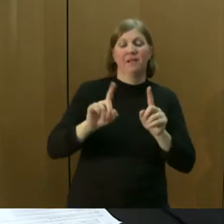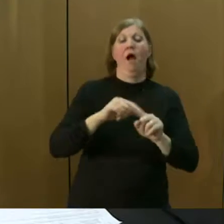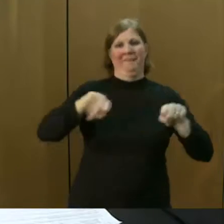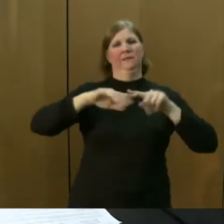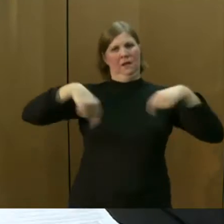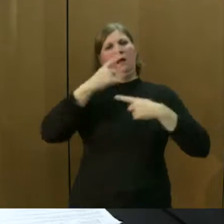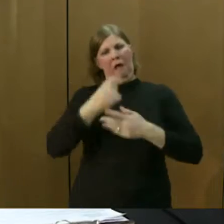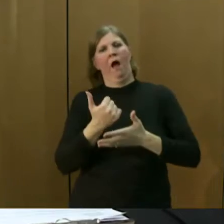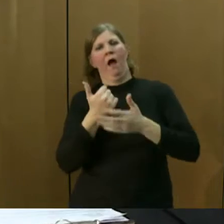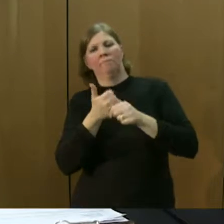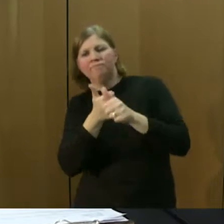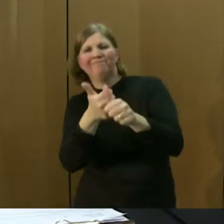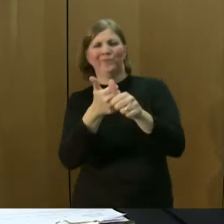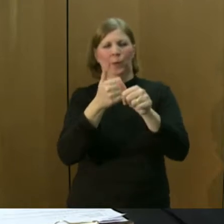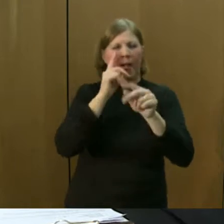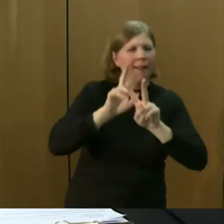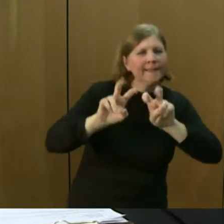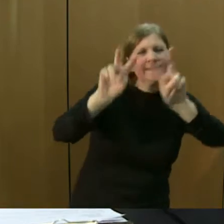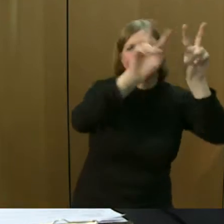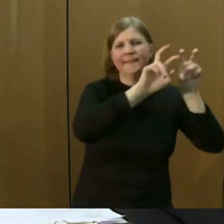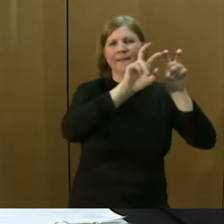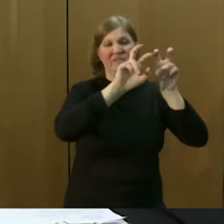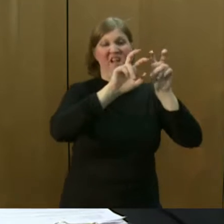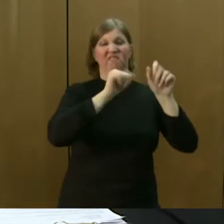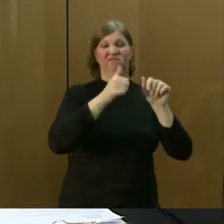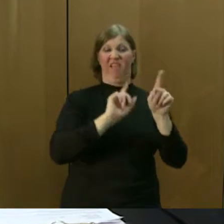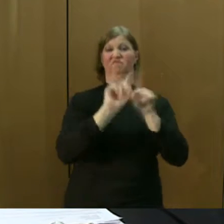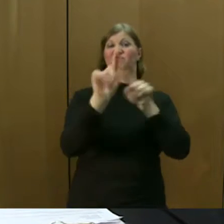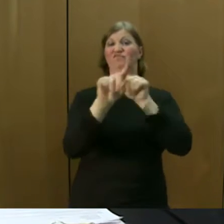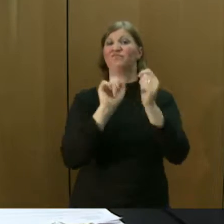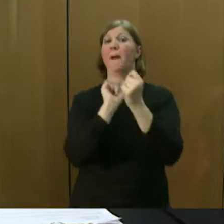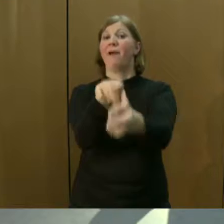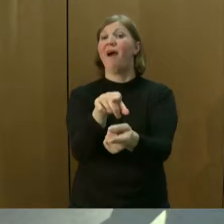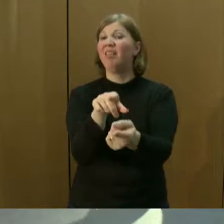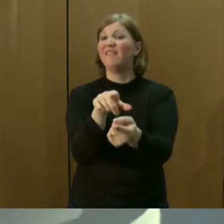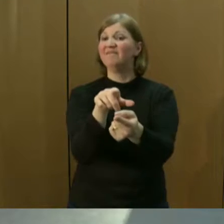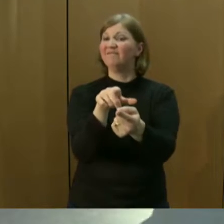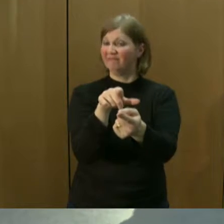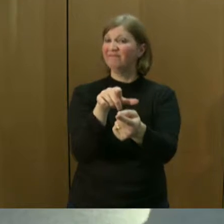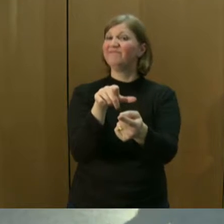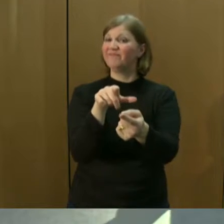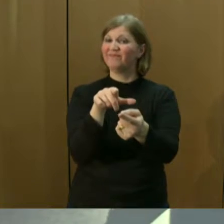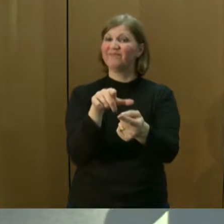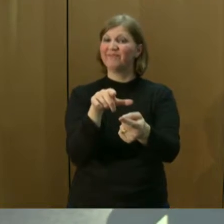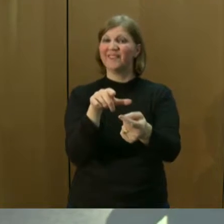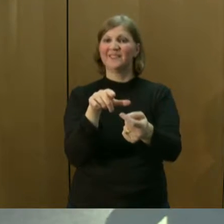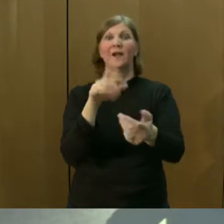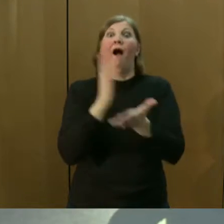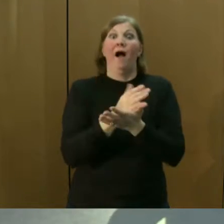you might get a list of 50 venues rather than 350 from us. The more detailed you can be,